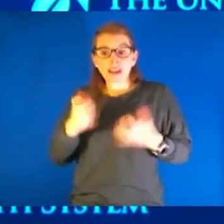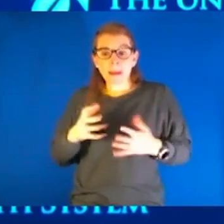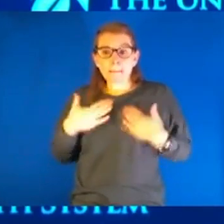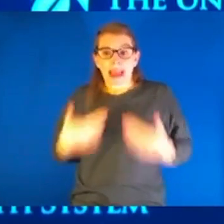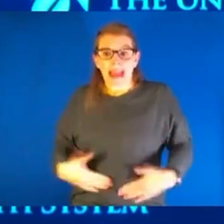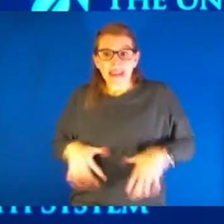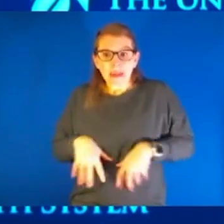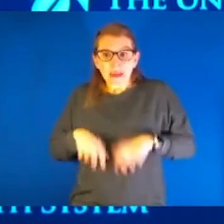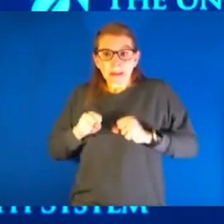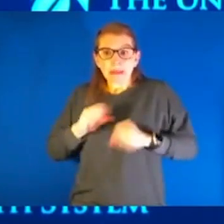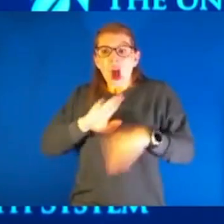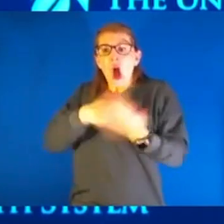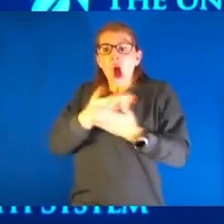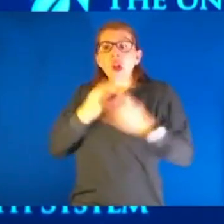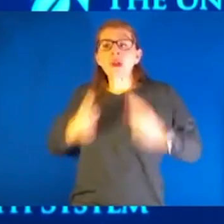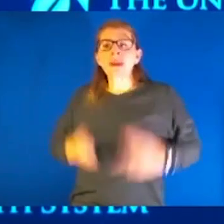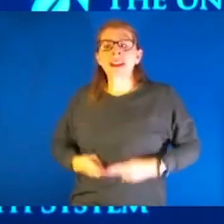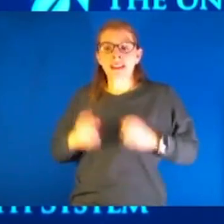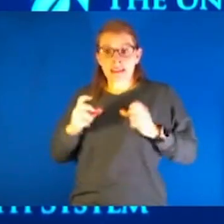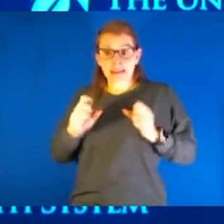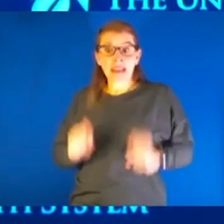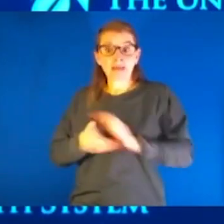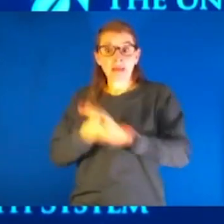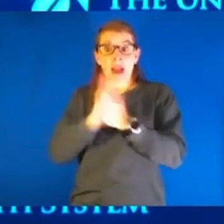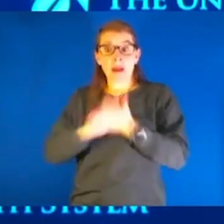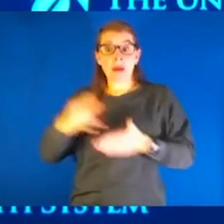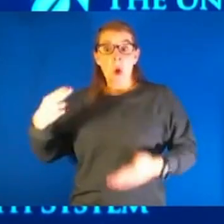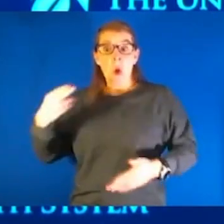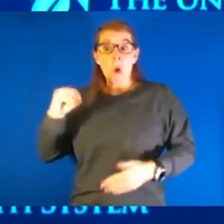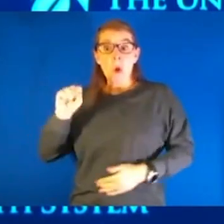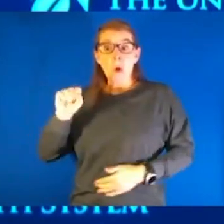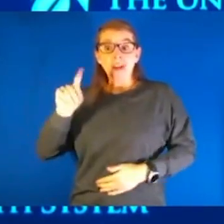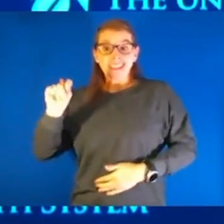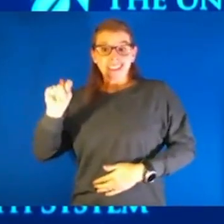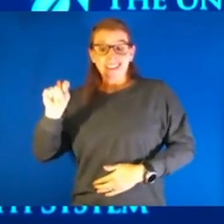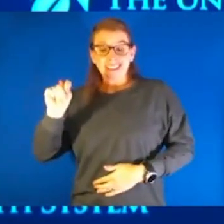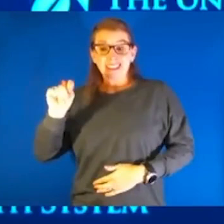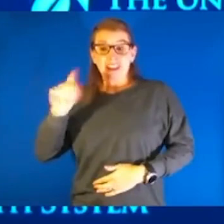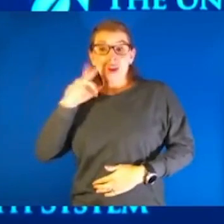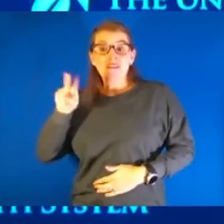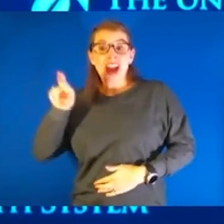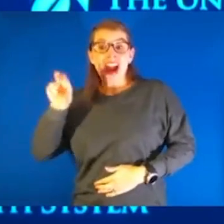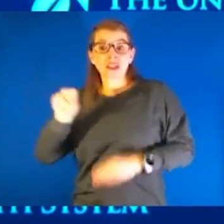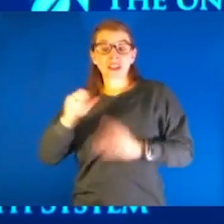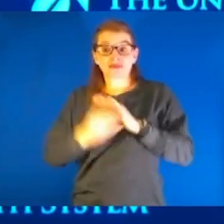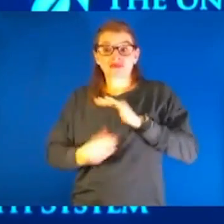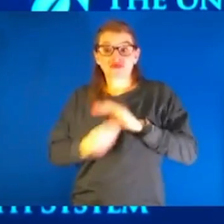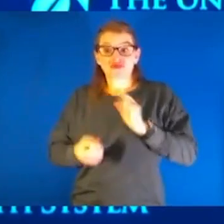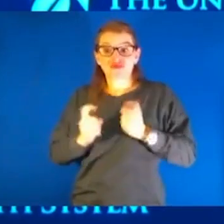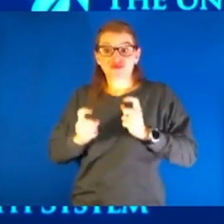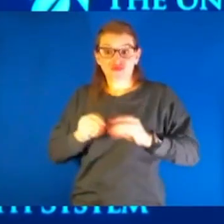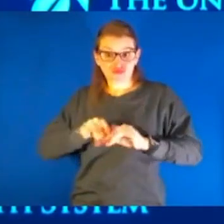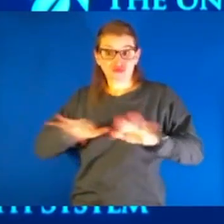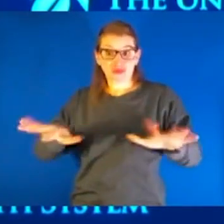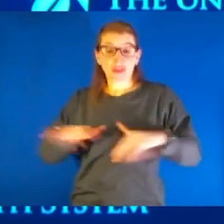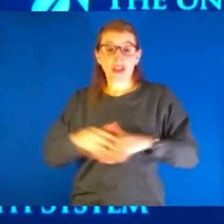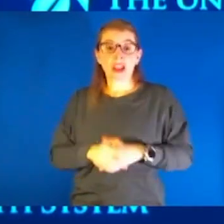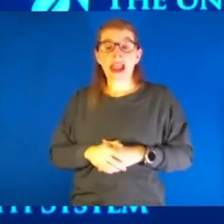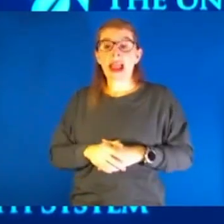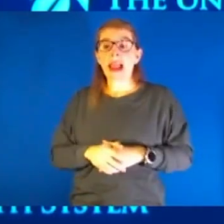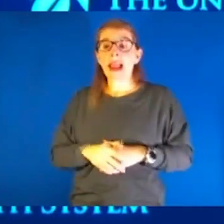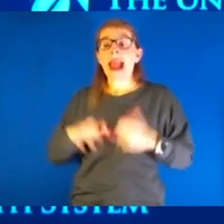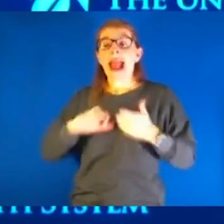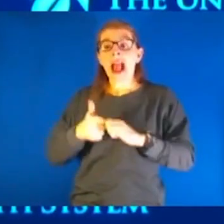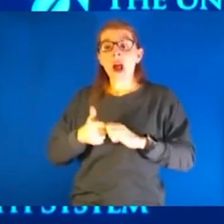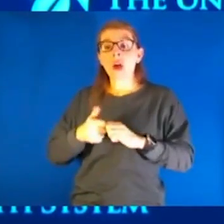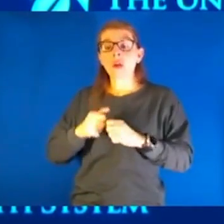the host. So the only way we finally get full protection from COVID-19 is when we protect all of humanity. And that is a